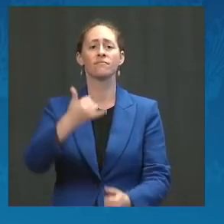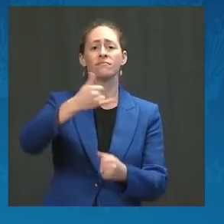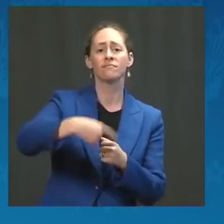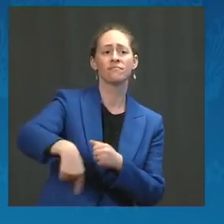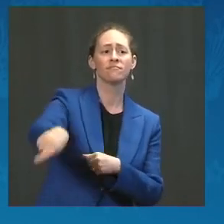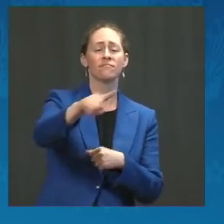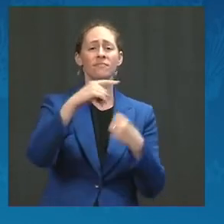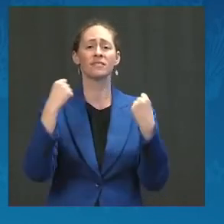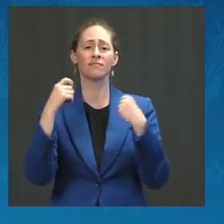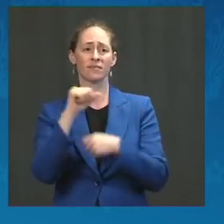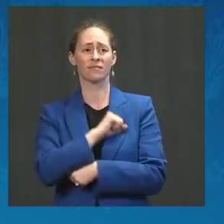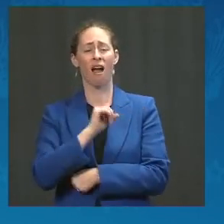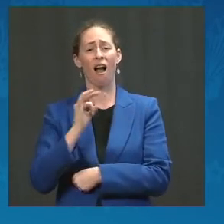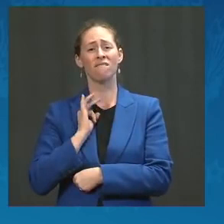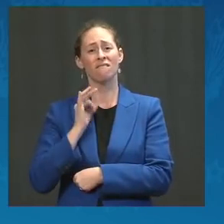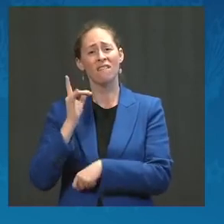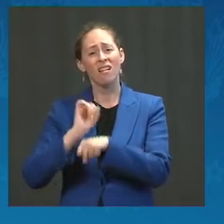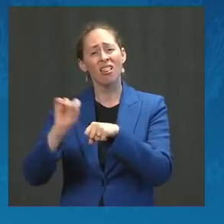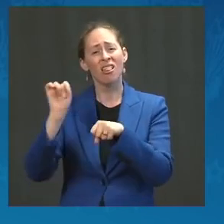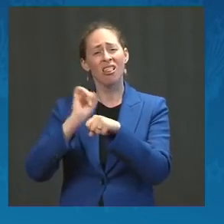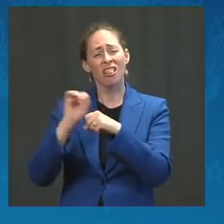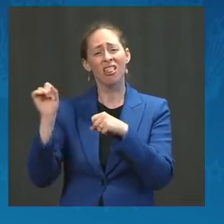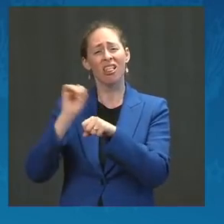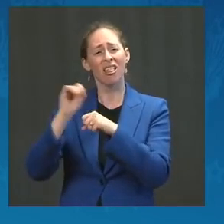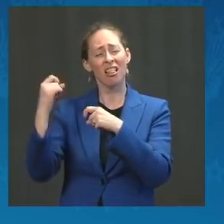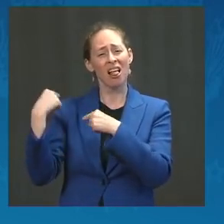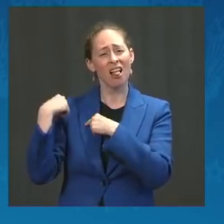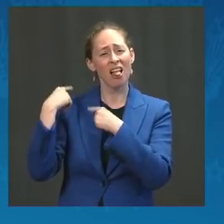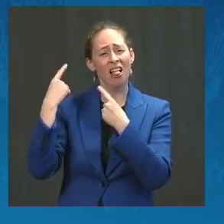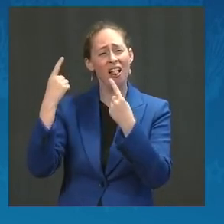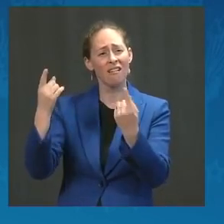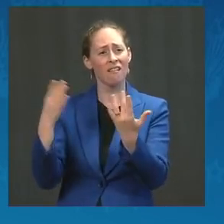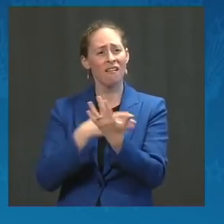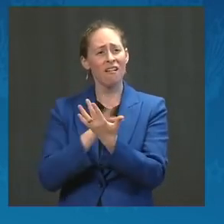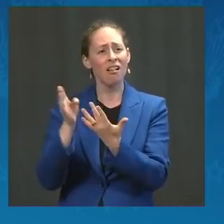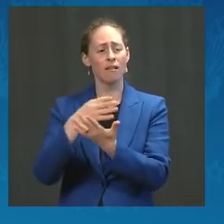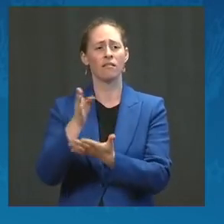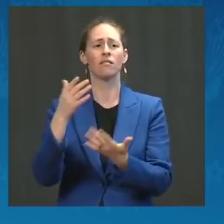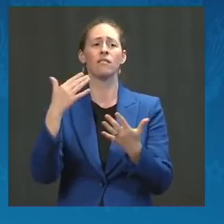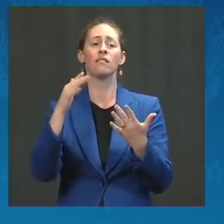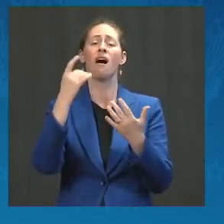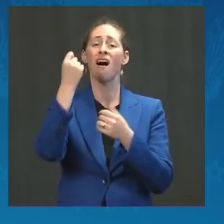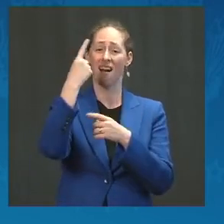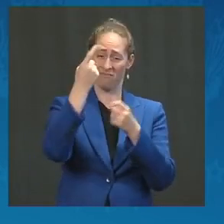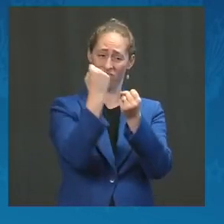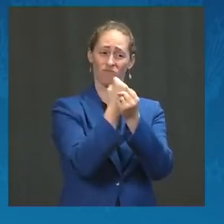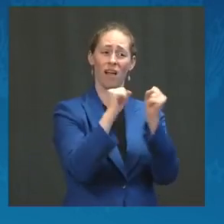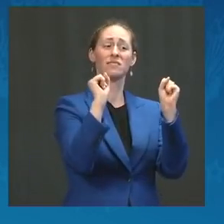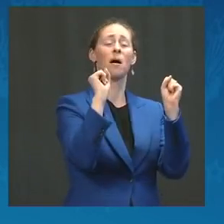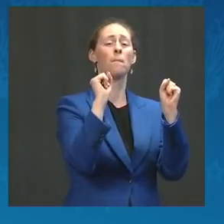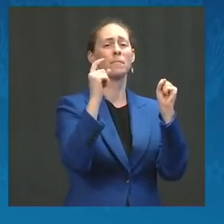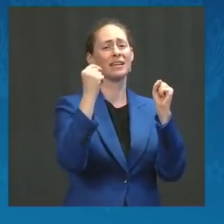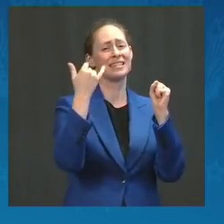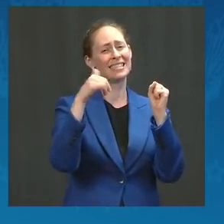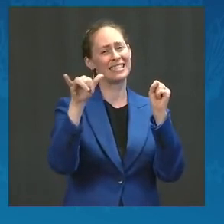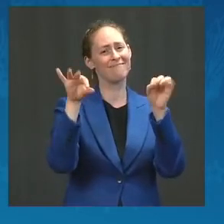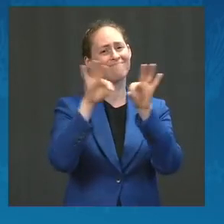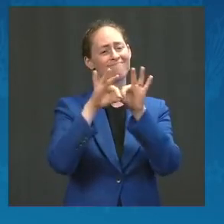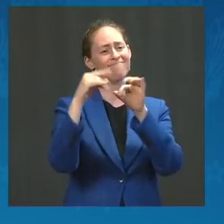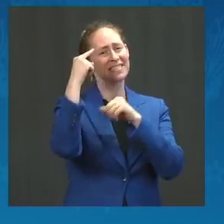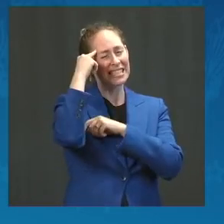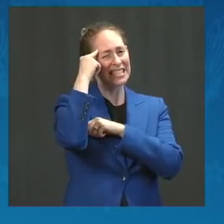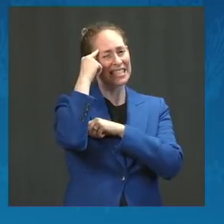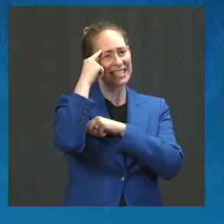Again, with freedom comes responsibility. So please,